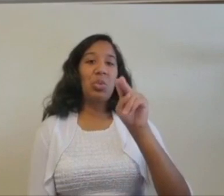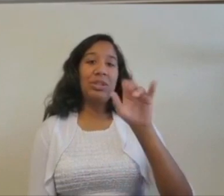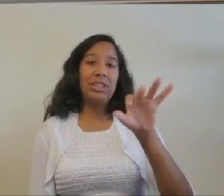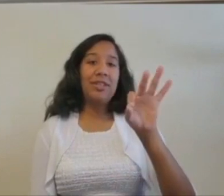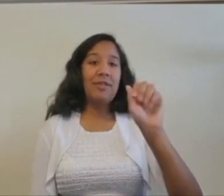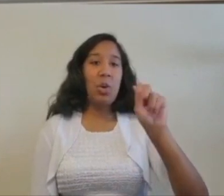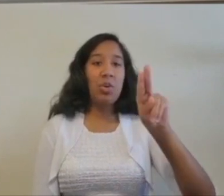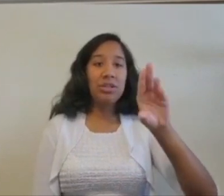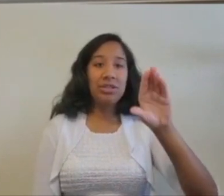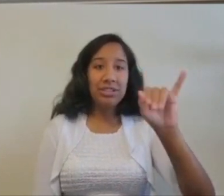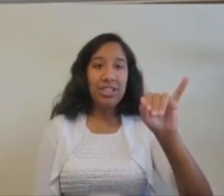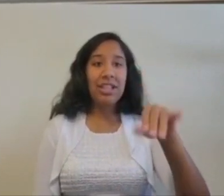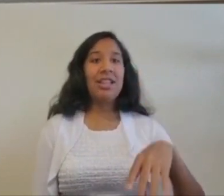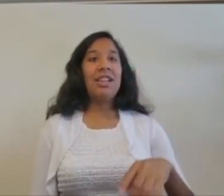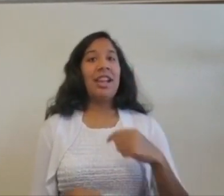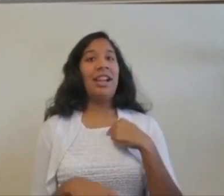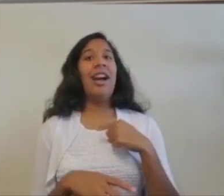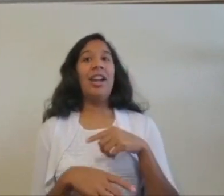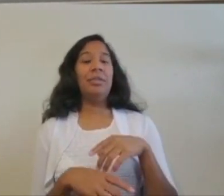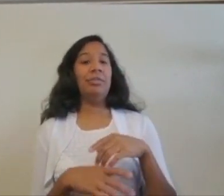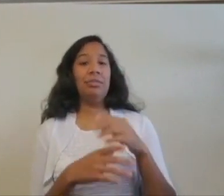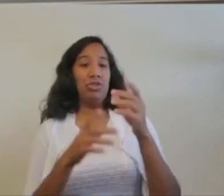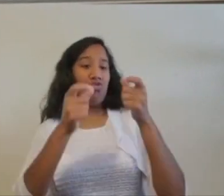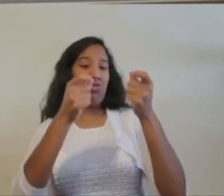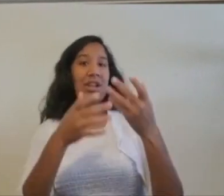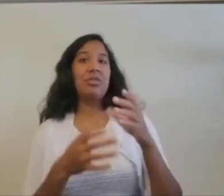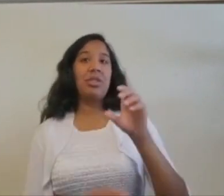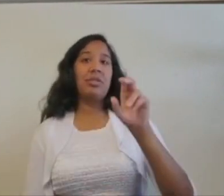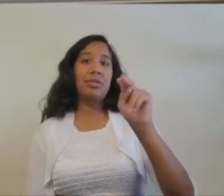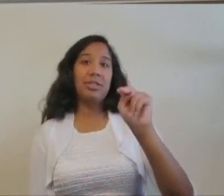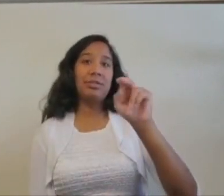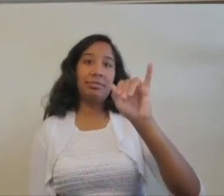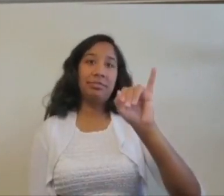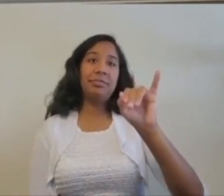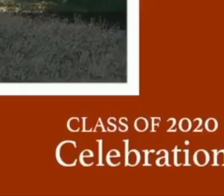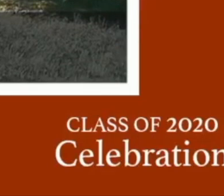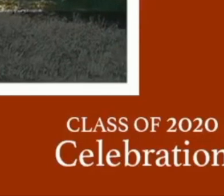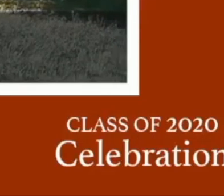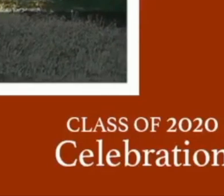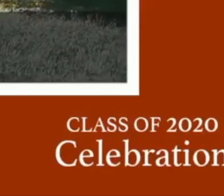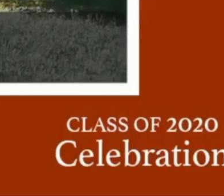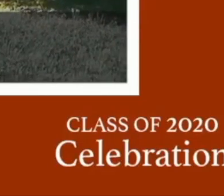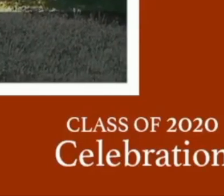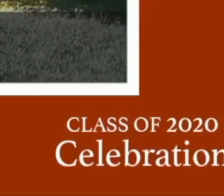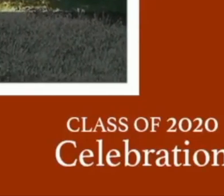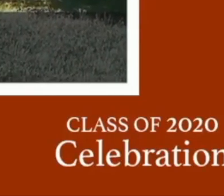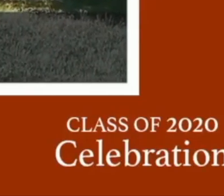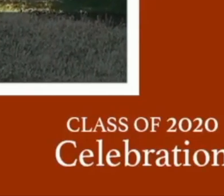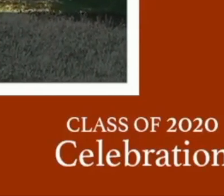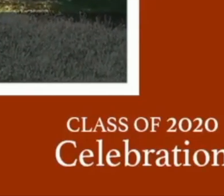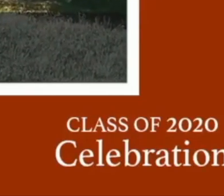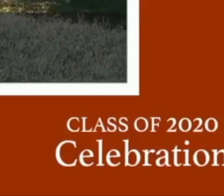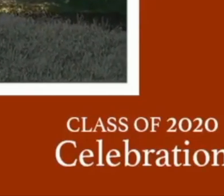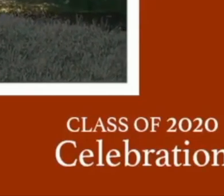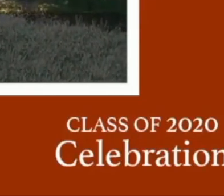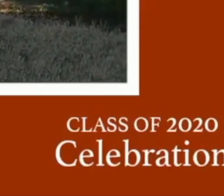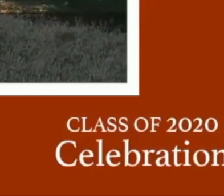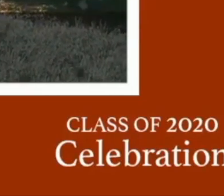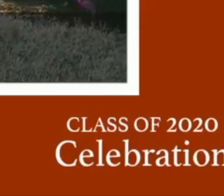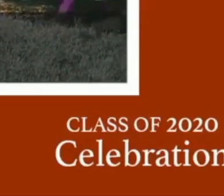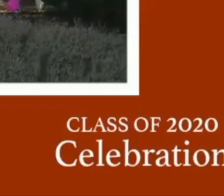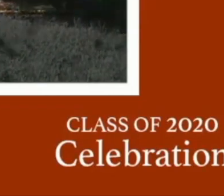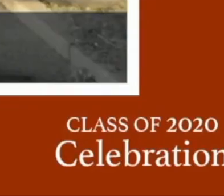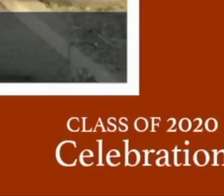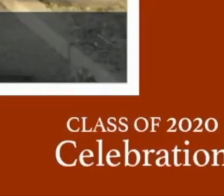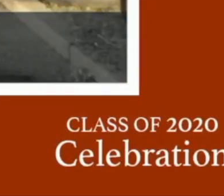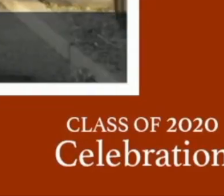even physician, medical researcher, and director Dr. Tony Fauci. Then, finally, called in order of last name,